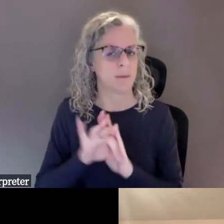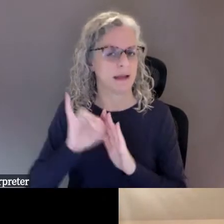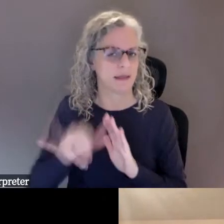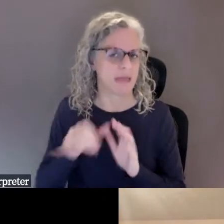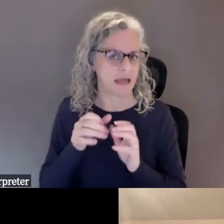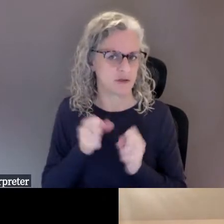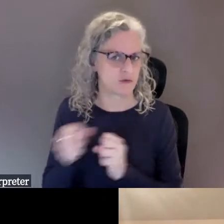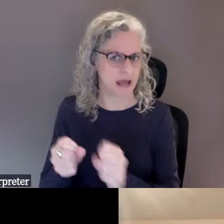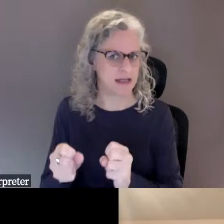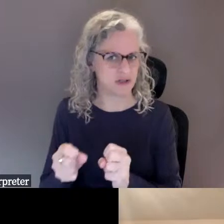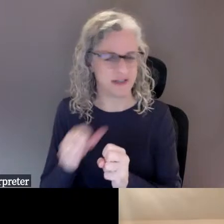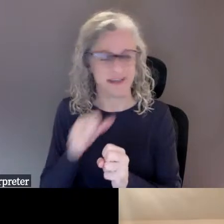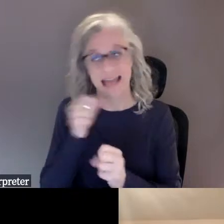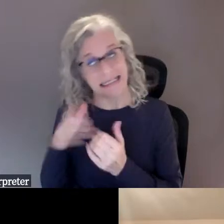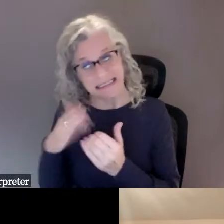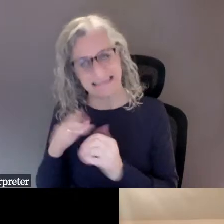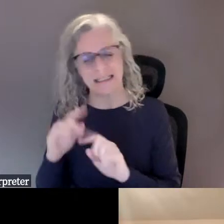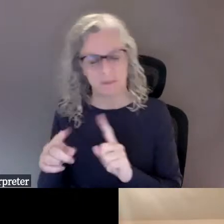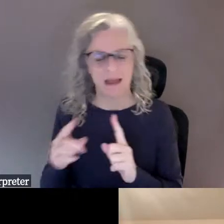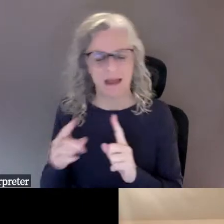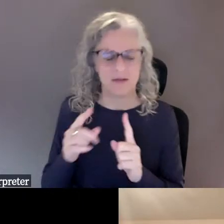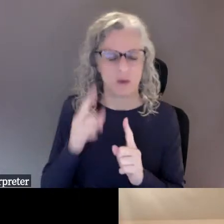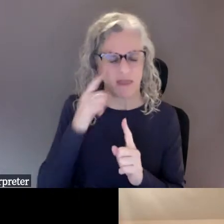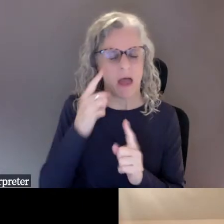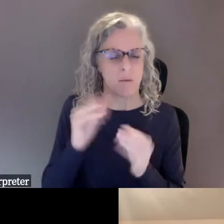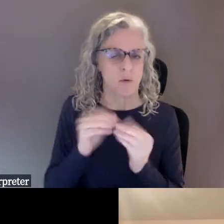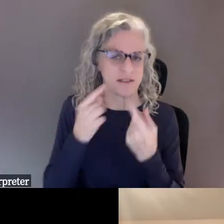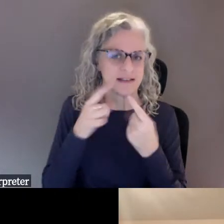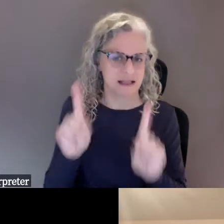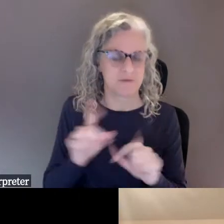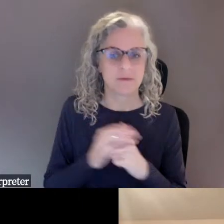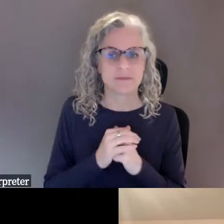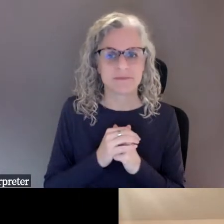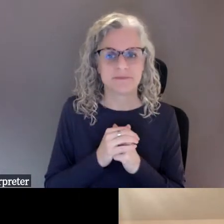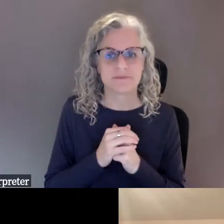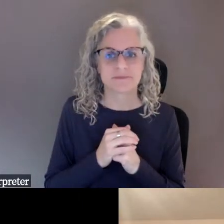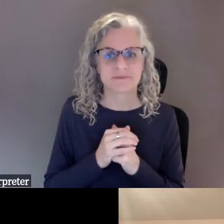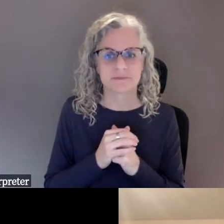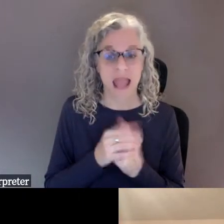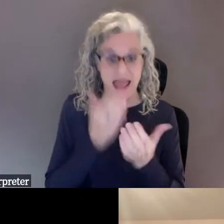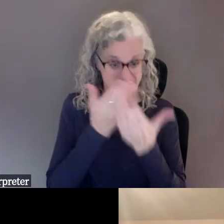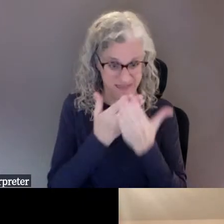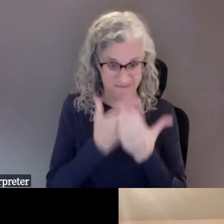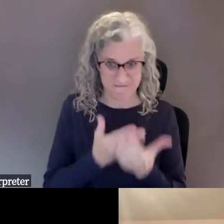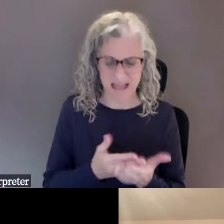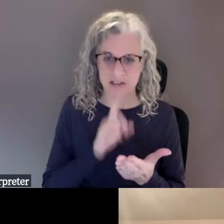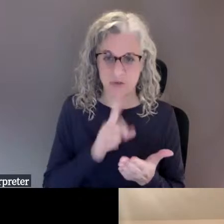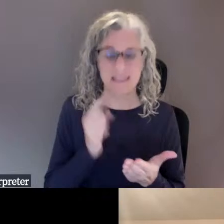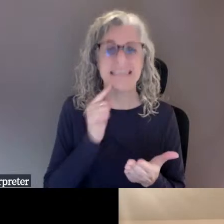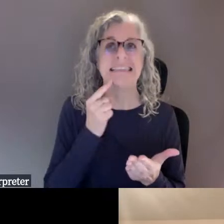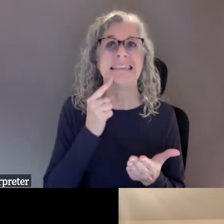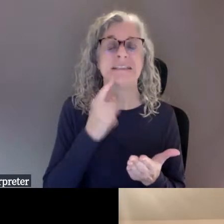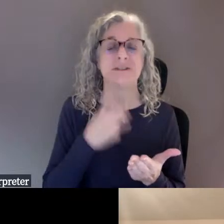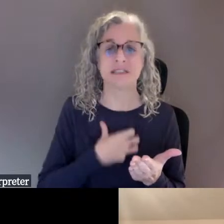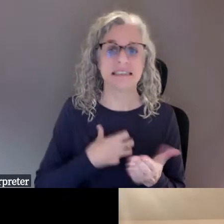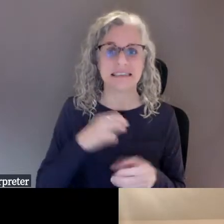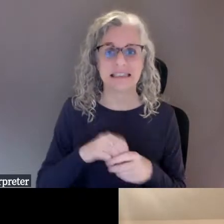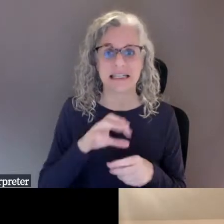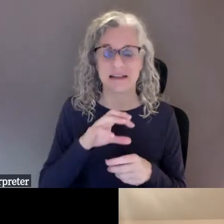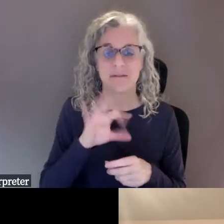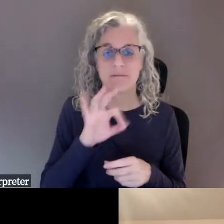easier, but more accessible. And the facts are so egregious in Florida, like the world's largest